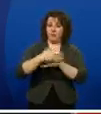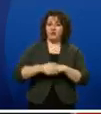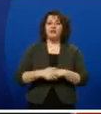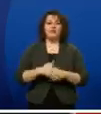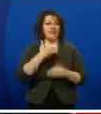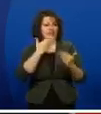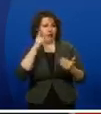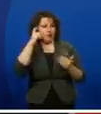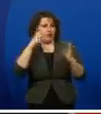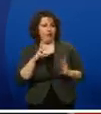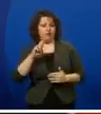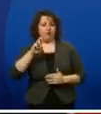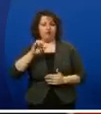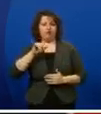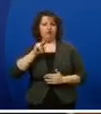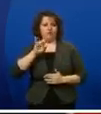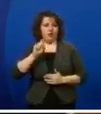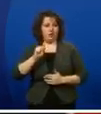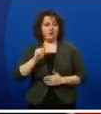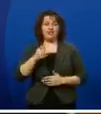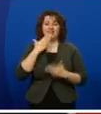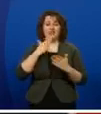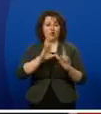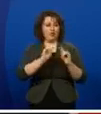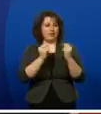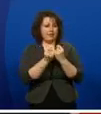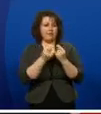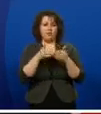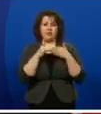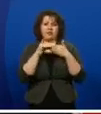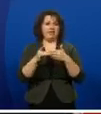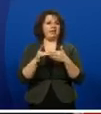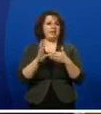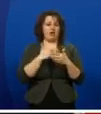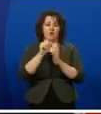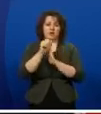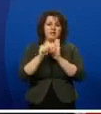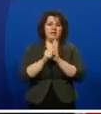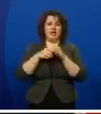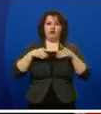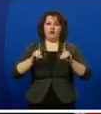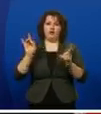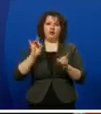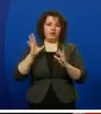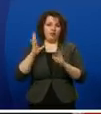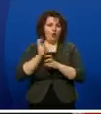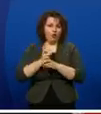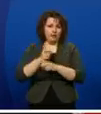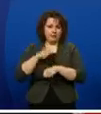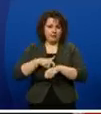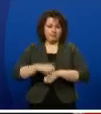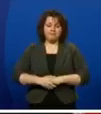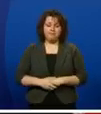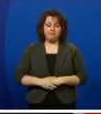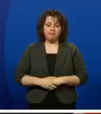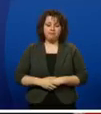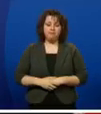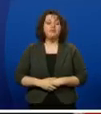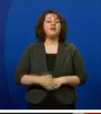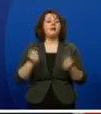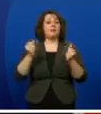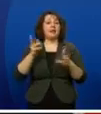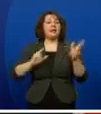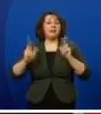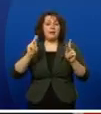thank you, Governor Reynolds, and thank you to your team for leading our state through this difficult time. I think many of us